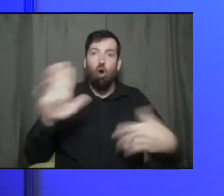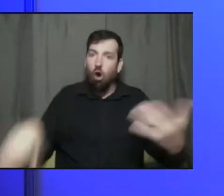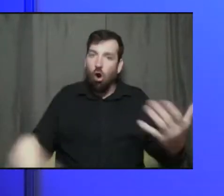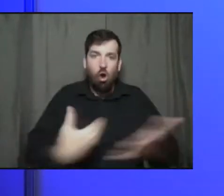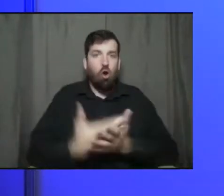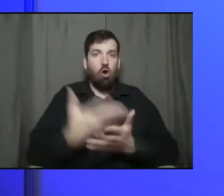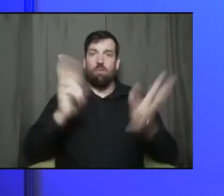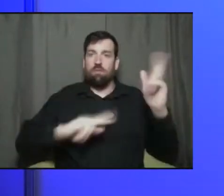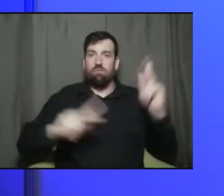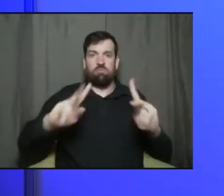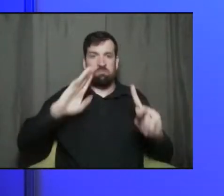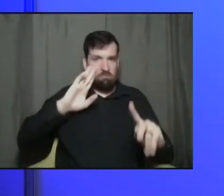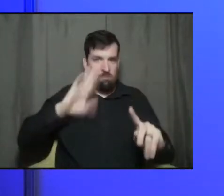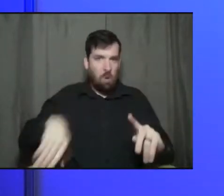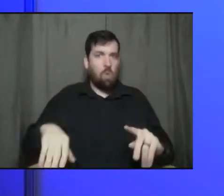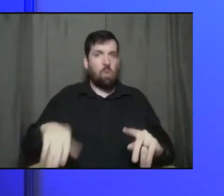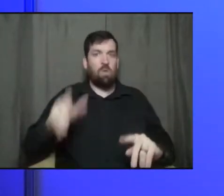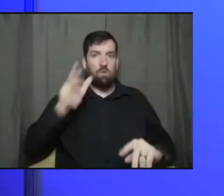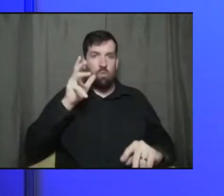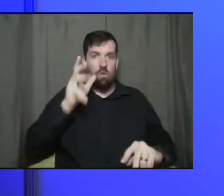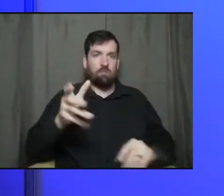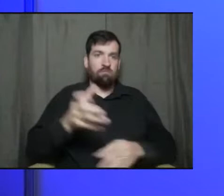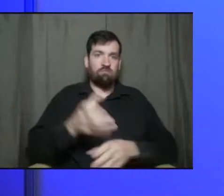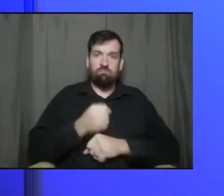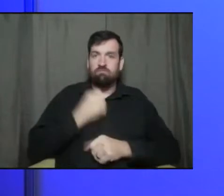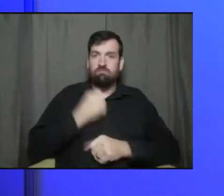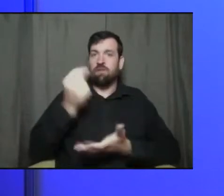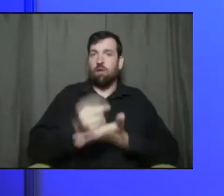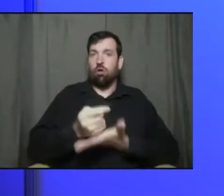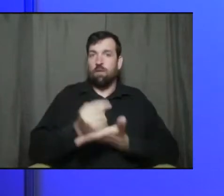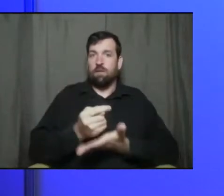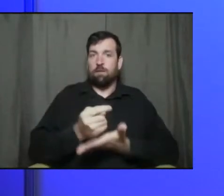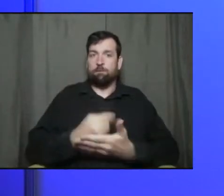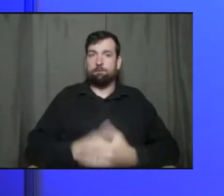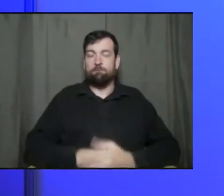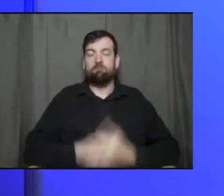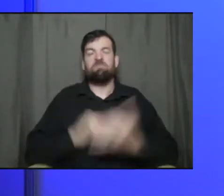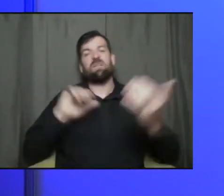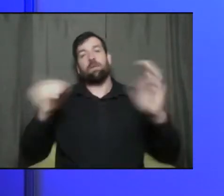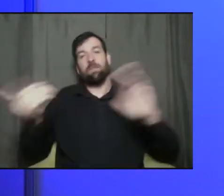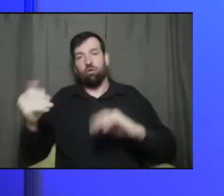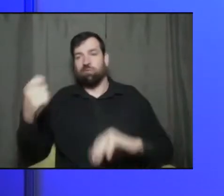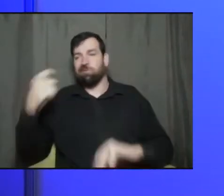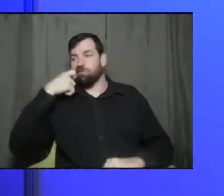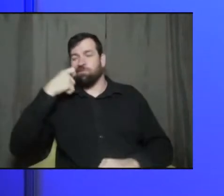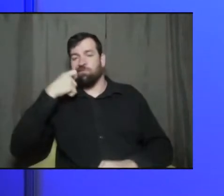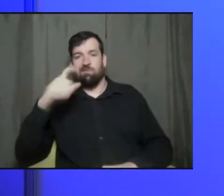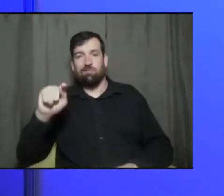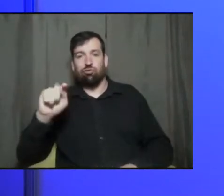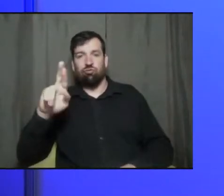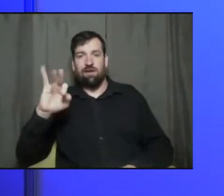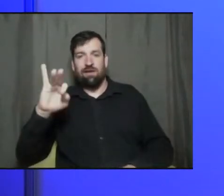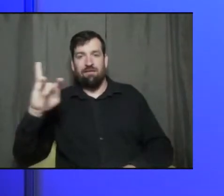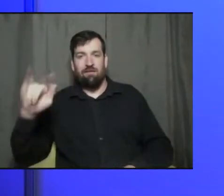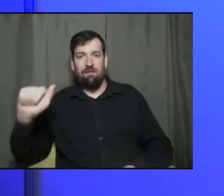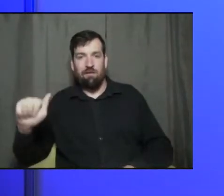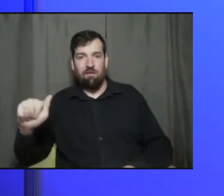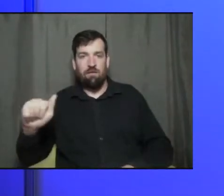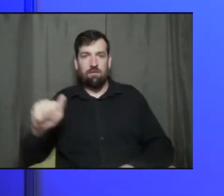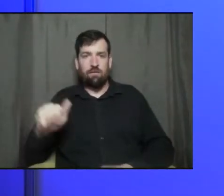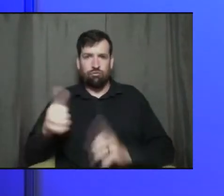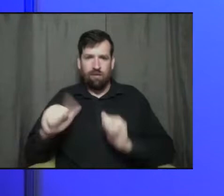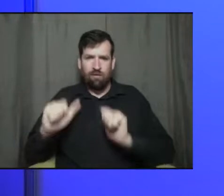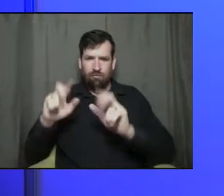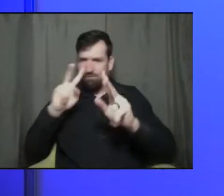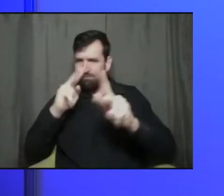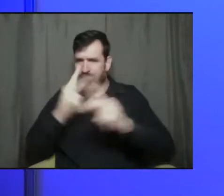be getting the therapy in this way, compared to the study we talked about with Trikafta, where you're really trying to evaluate how well the